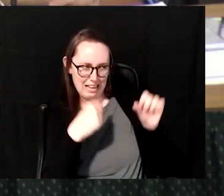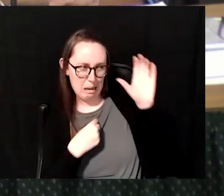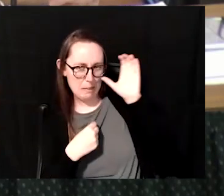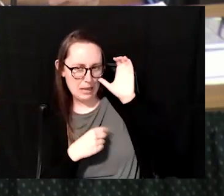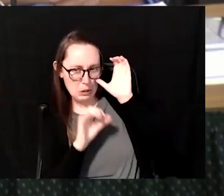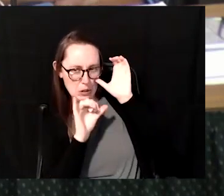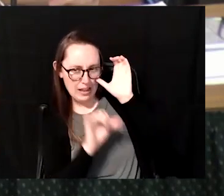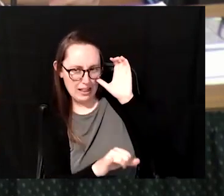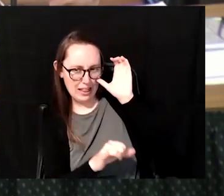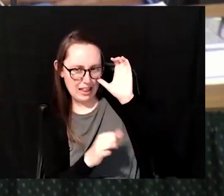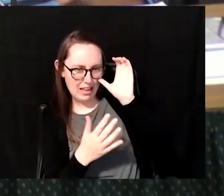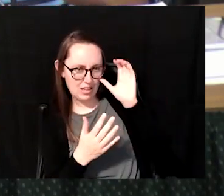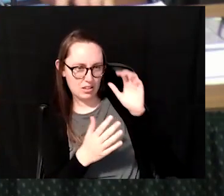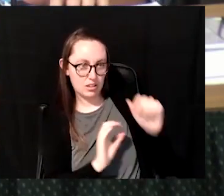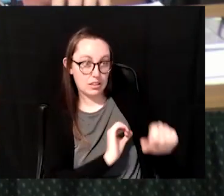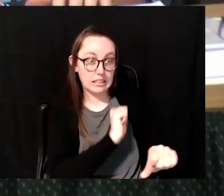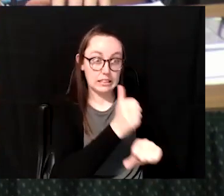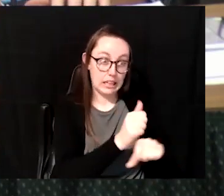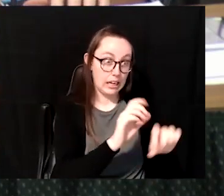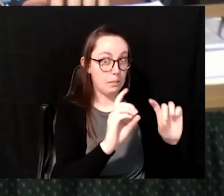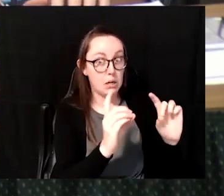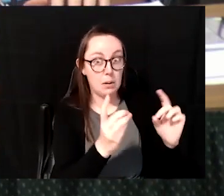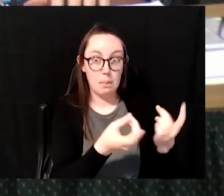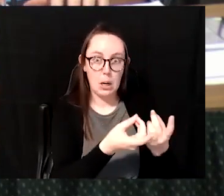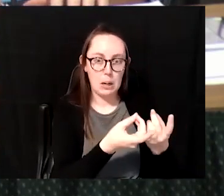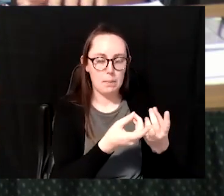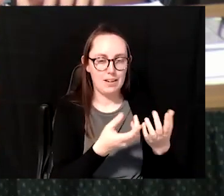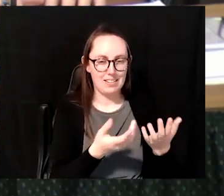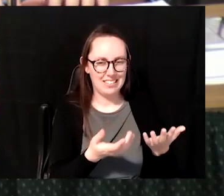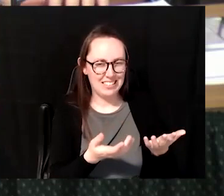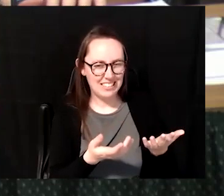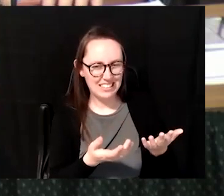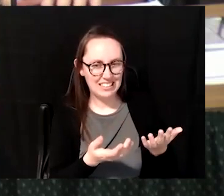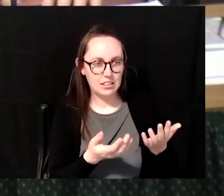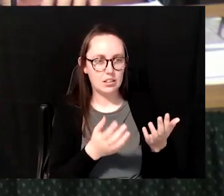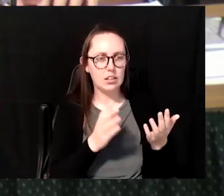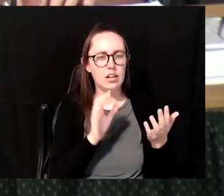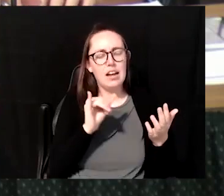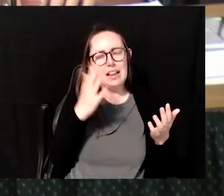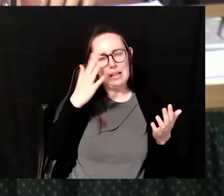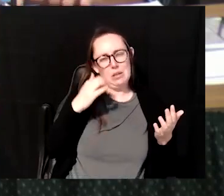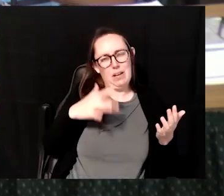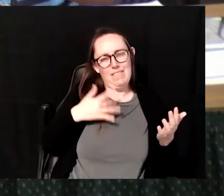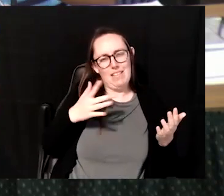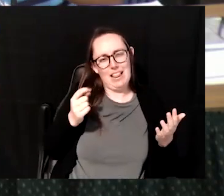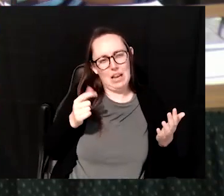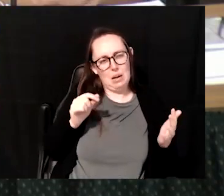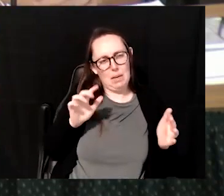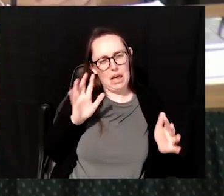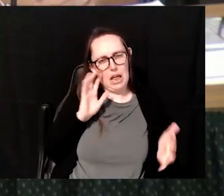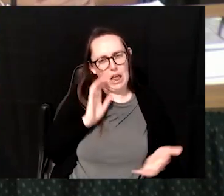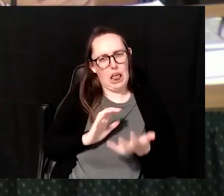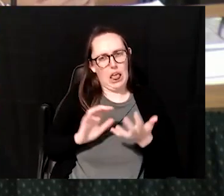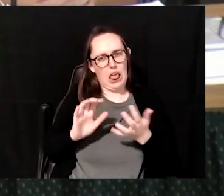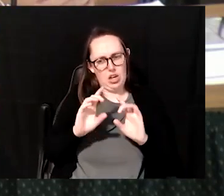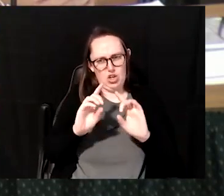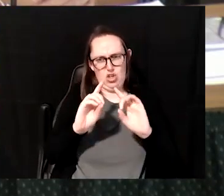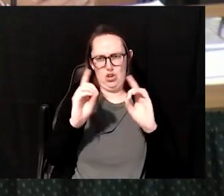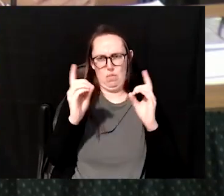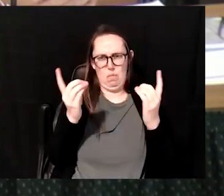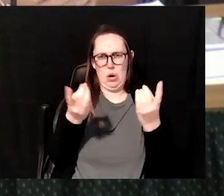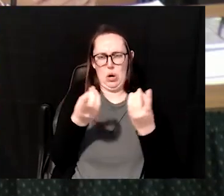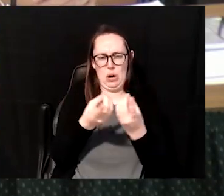when we're talking about setting up a department this is why I feel like a little dizzy Department like that's that hasn't been warned